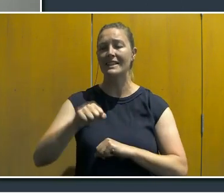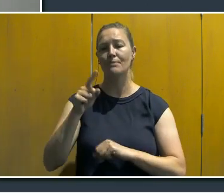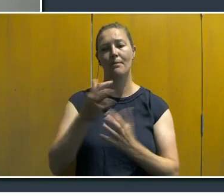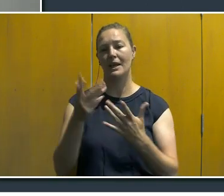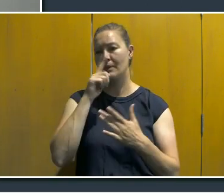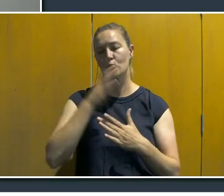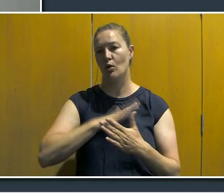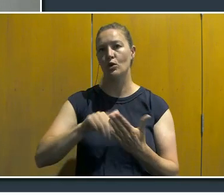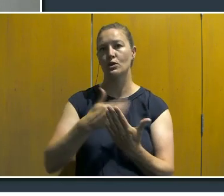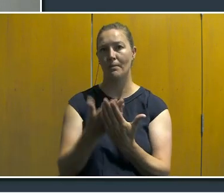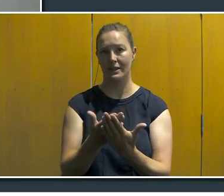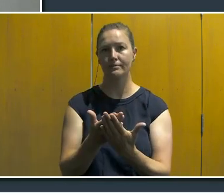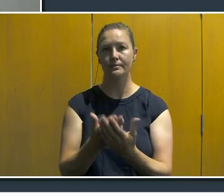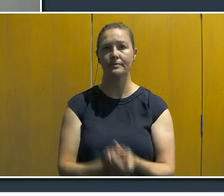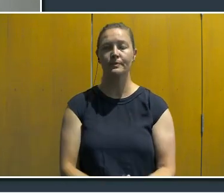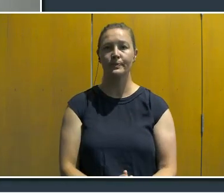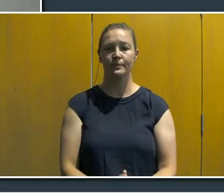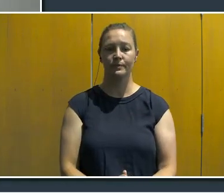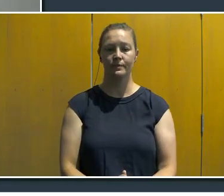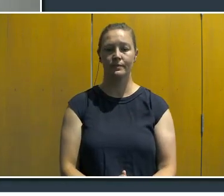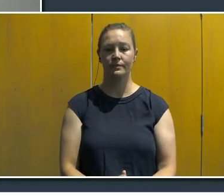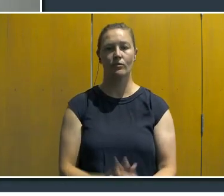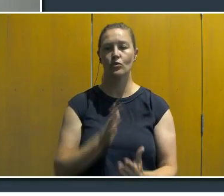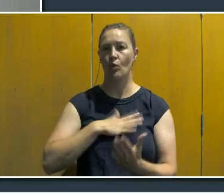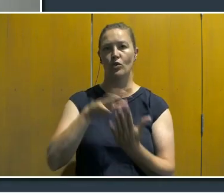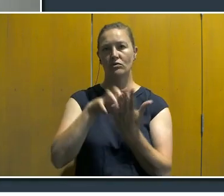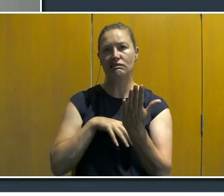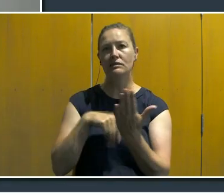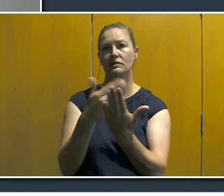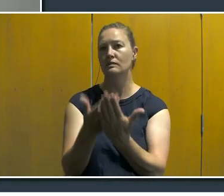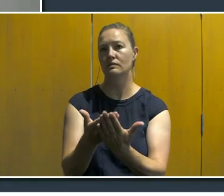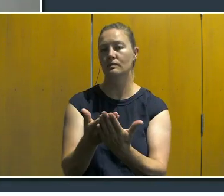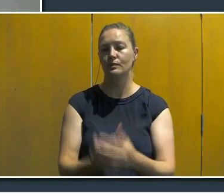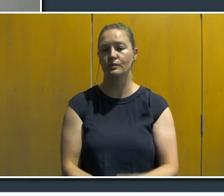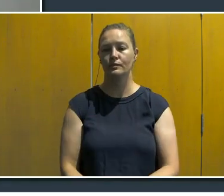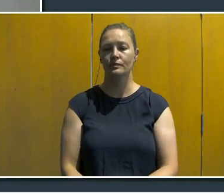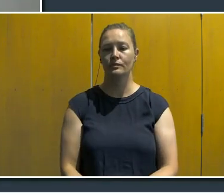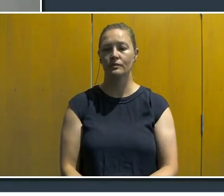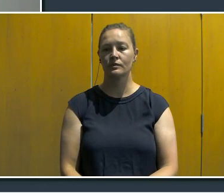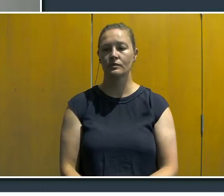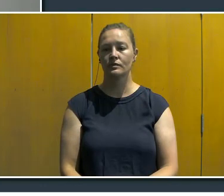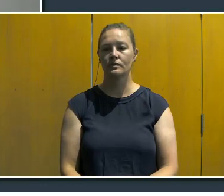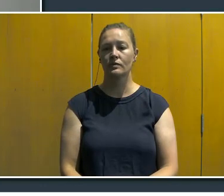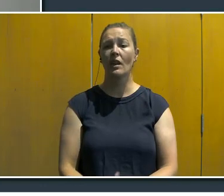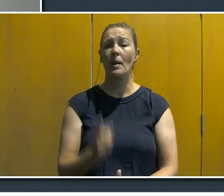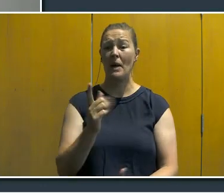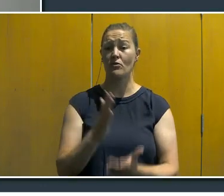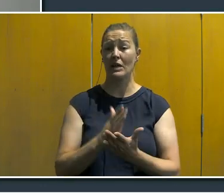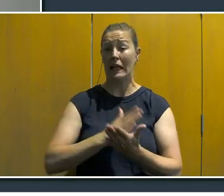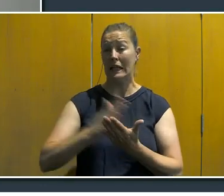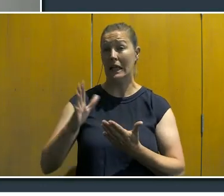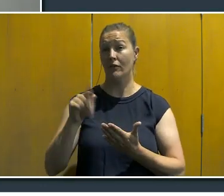of people seem to shy away from putting anything in writing. But I think it was pretty clear to the